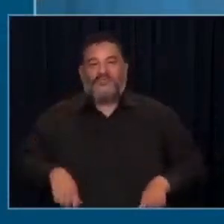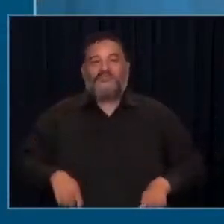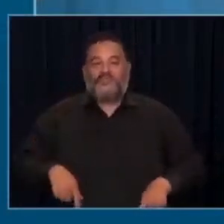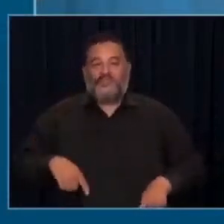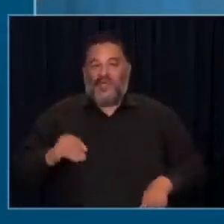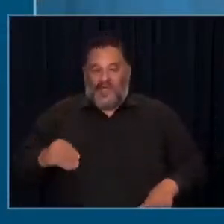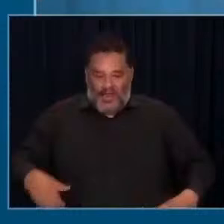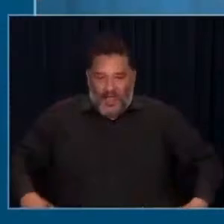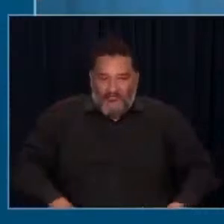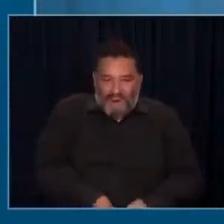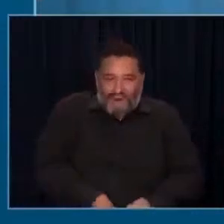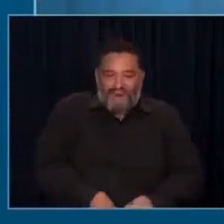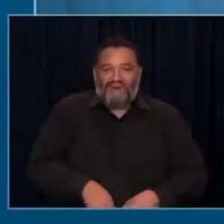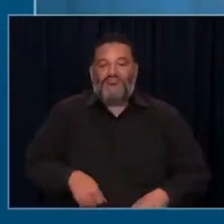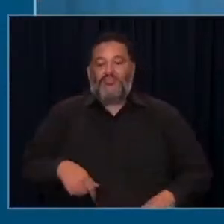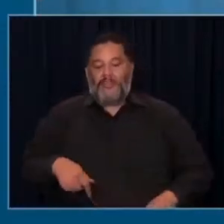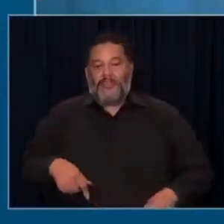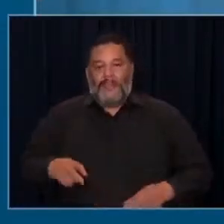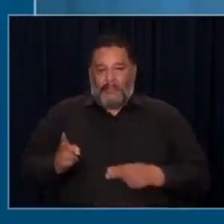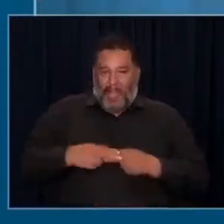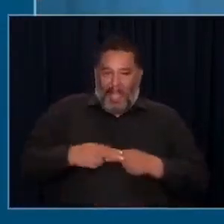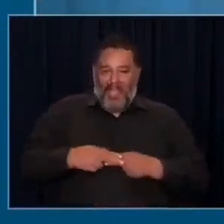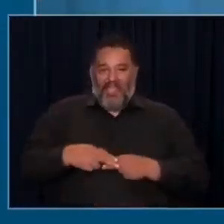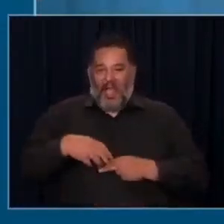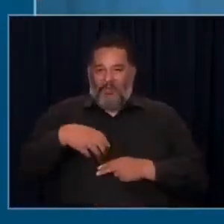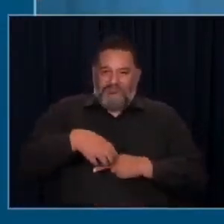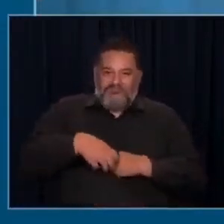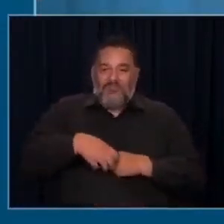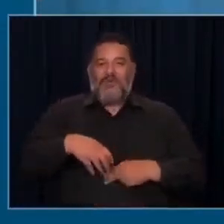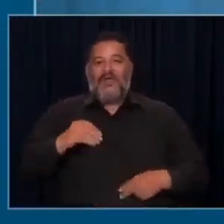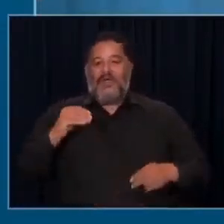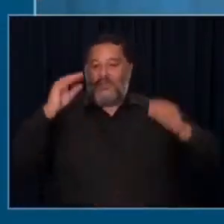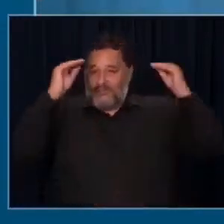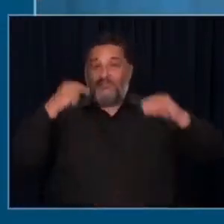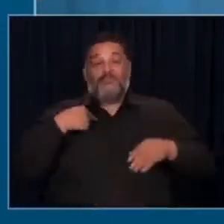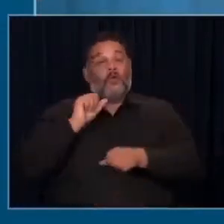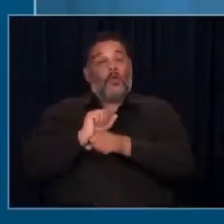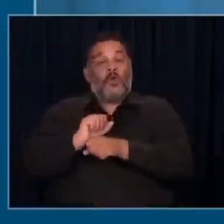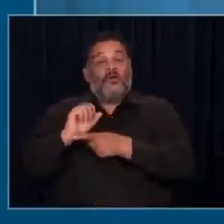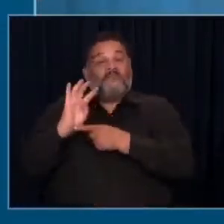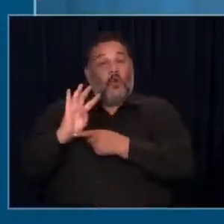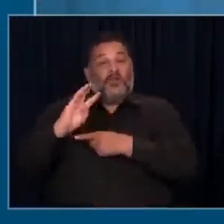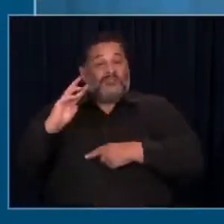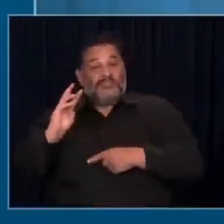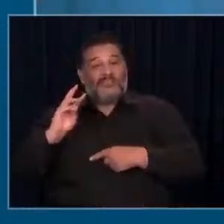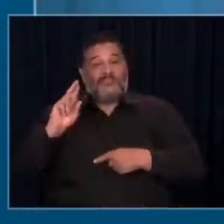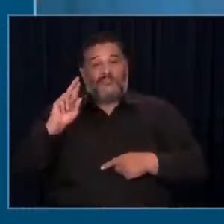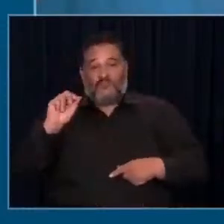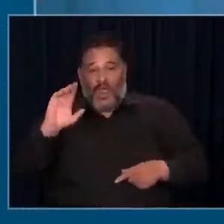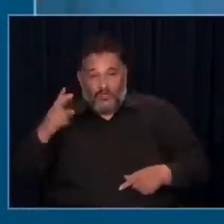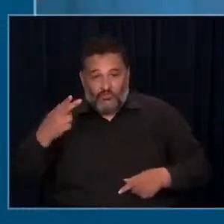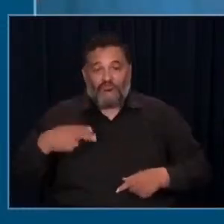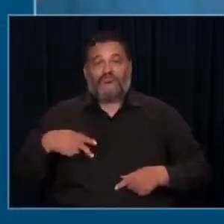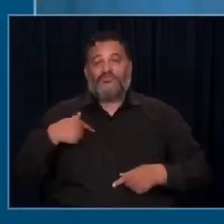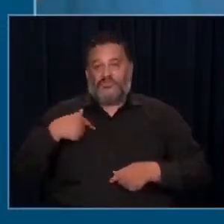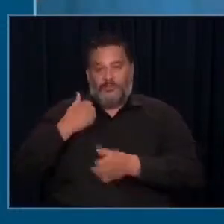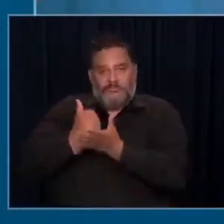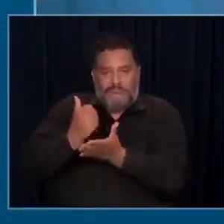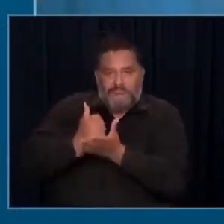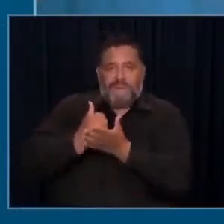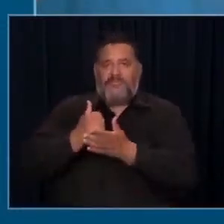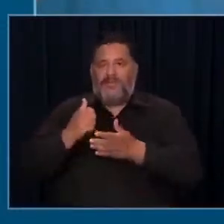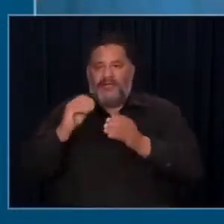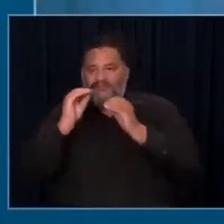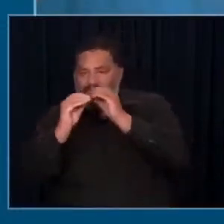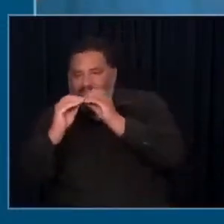belt buckle and everything. I also worked on the 4-6 ranch as a ranch hand, taking care of the fence lines and stuff as a kid growing